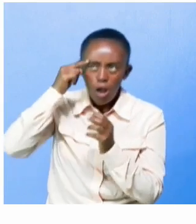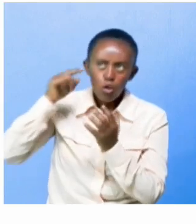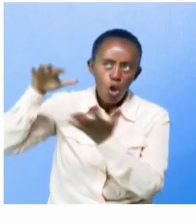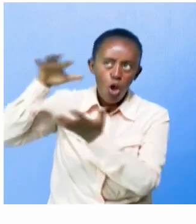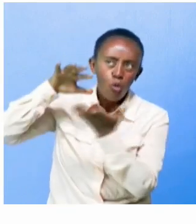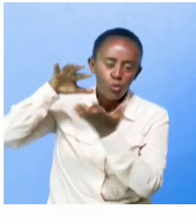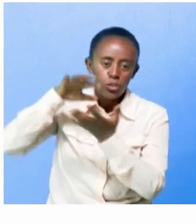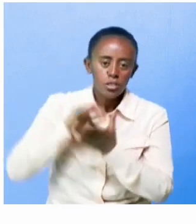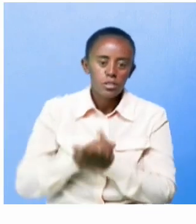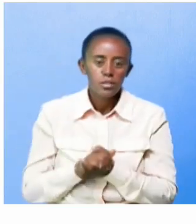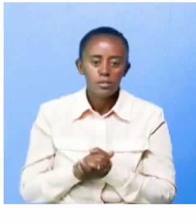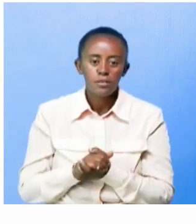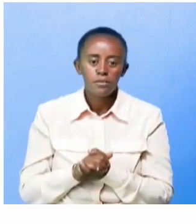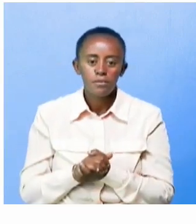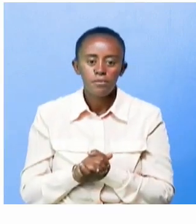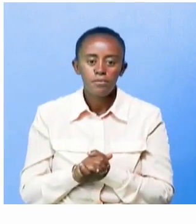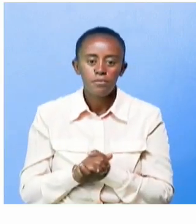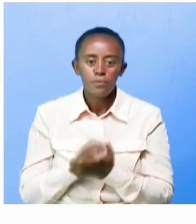is